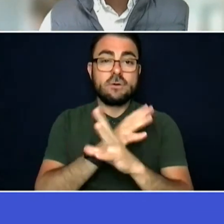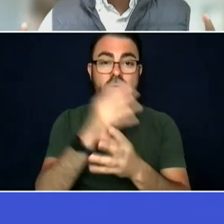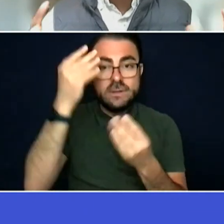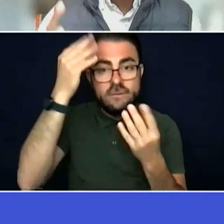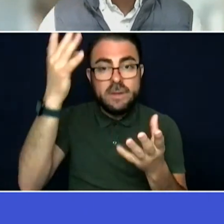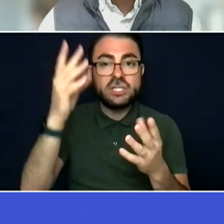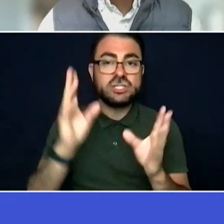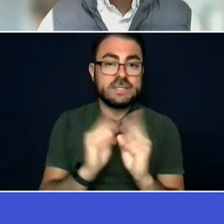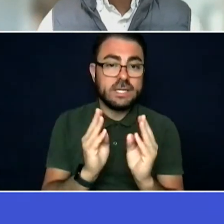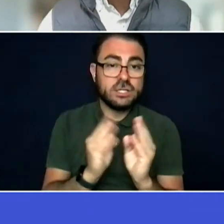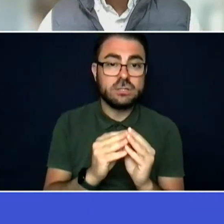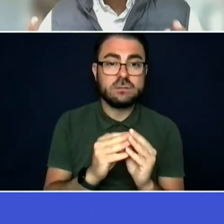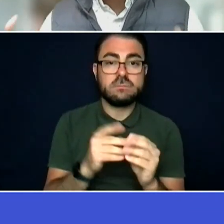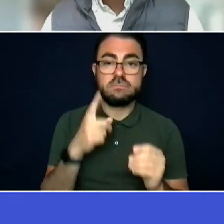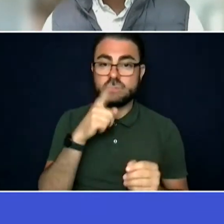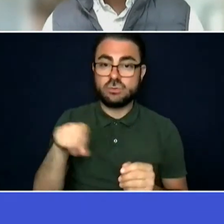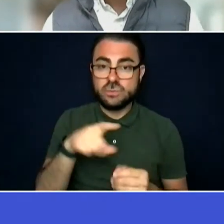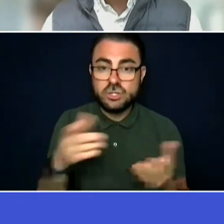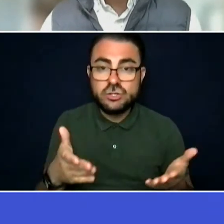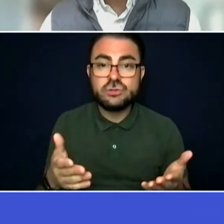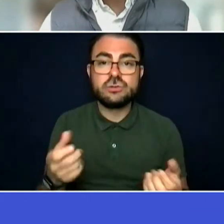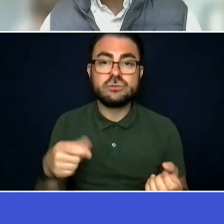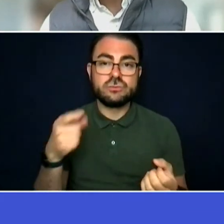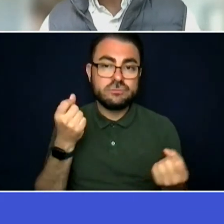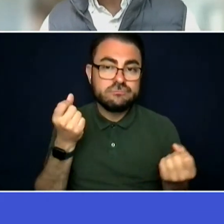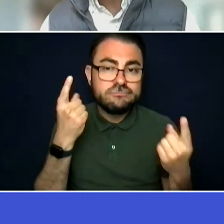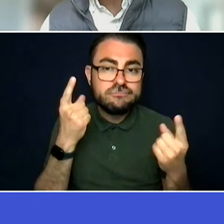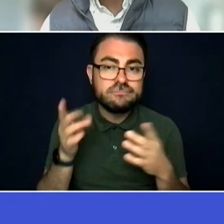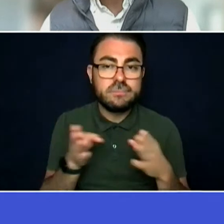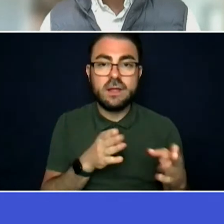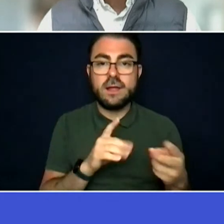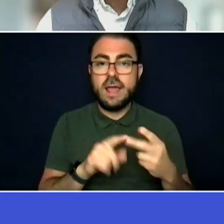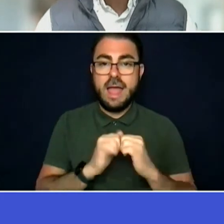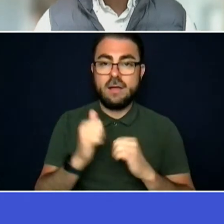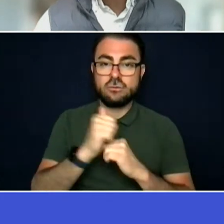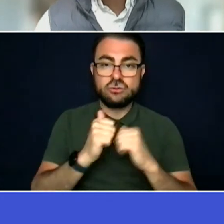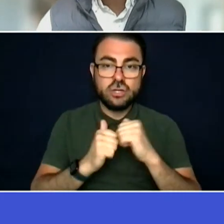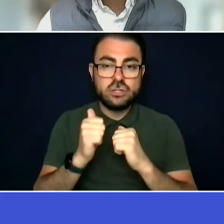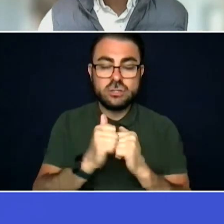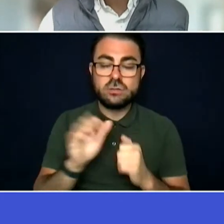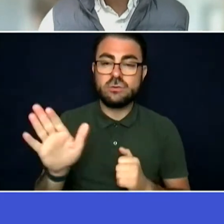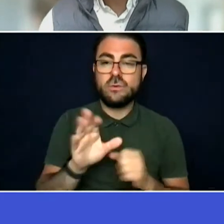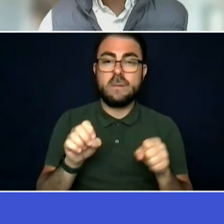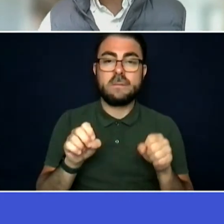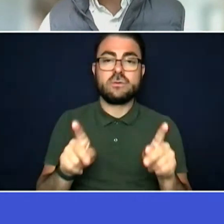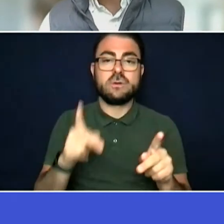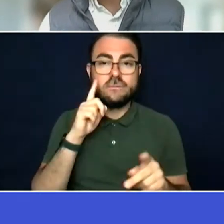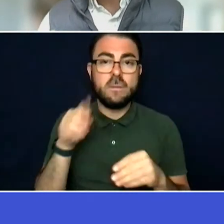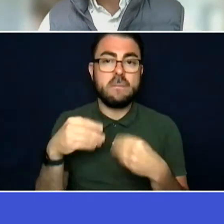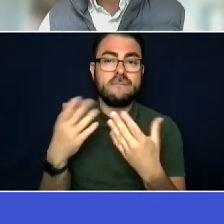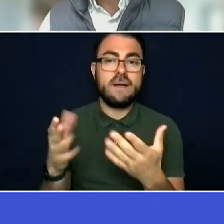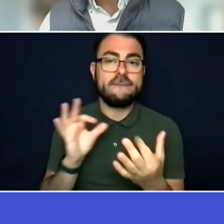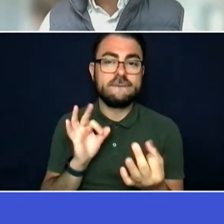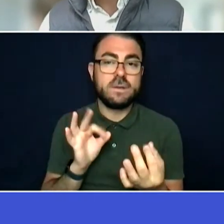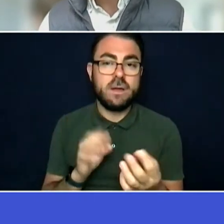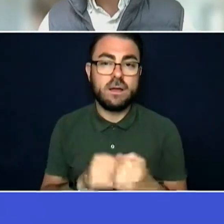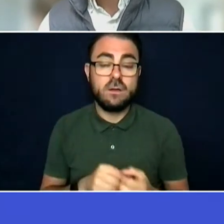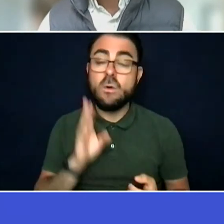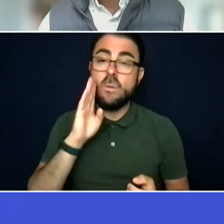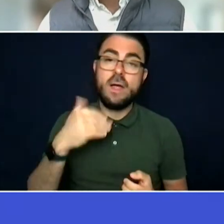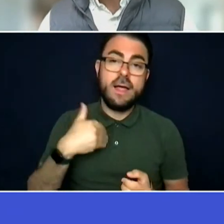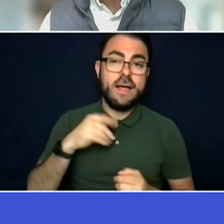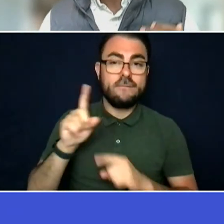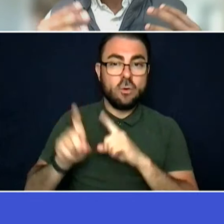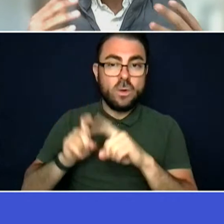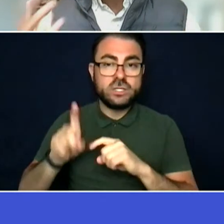and you understand the plan, how it's structured, and the opportunities to provide feedback. We'll have a little Q&A here shortly where we will answer questions